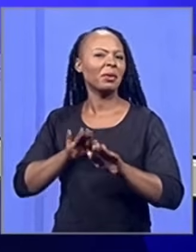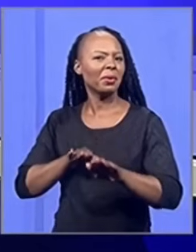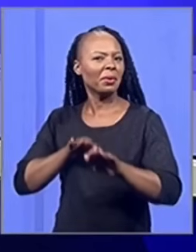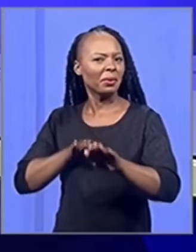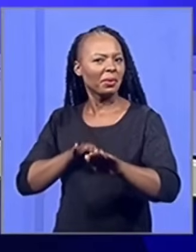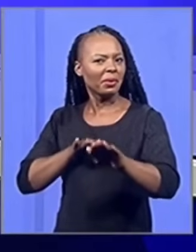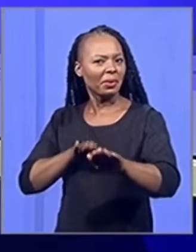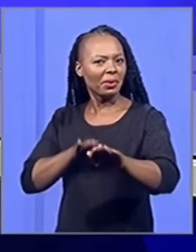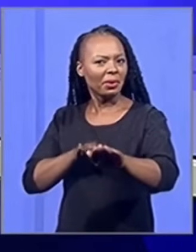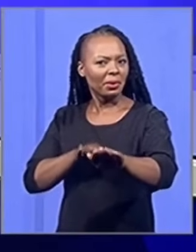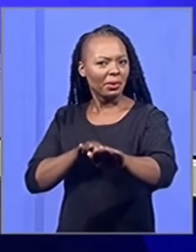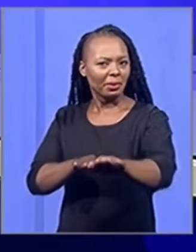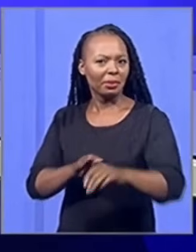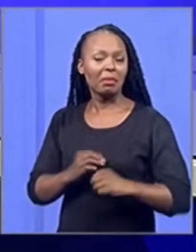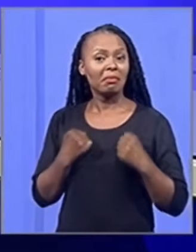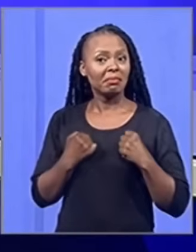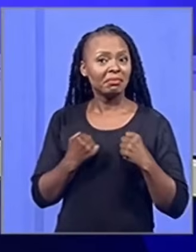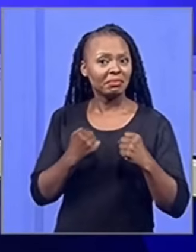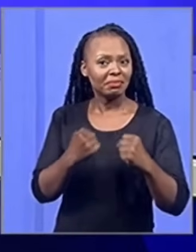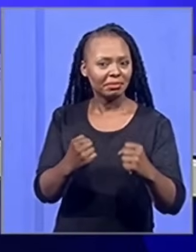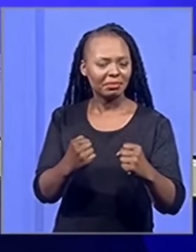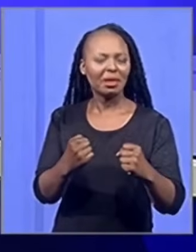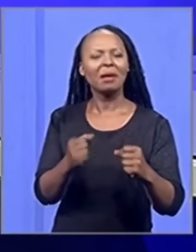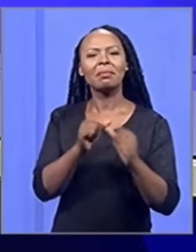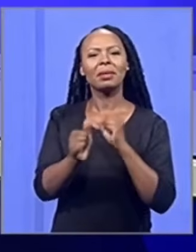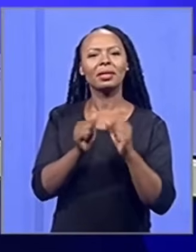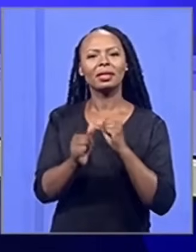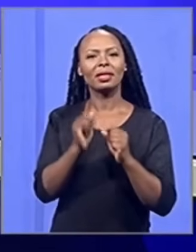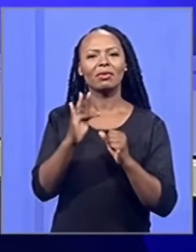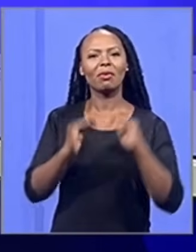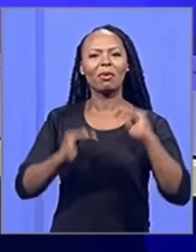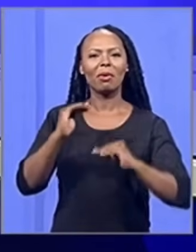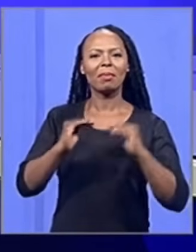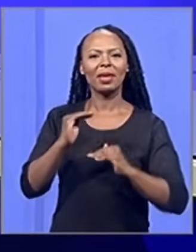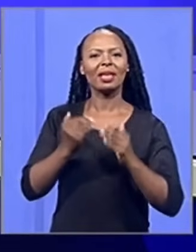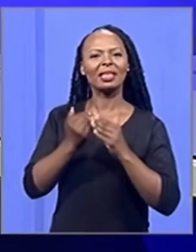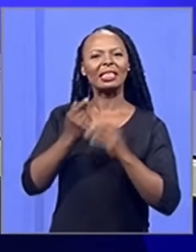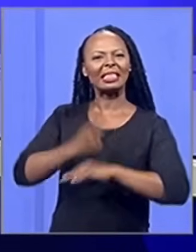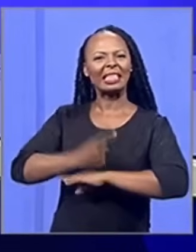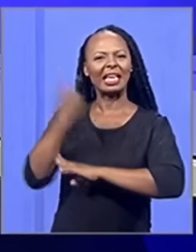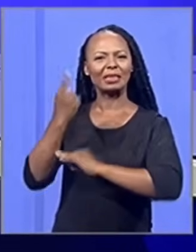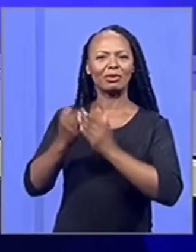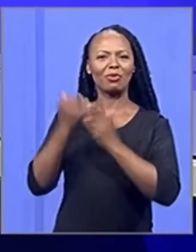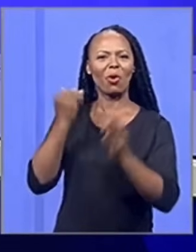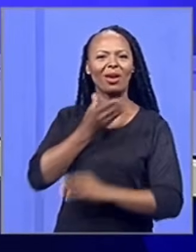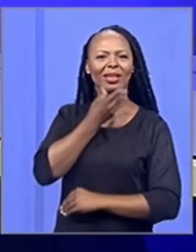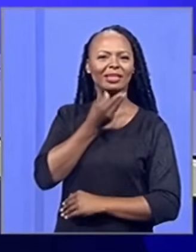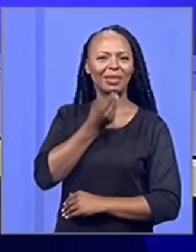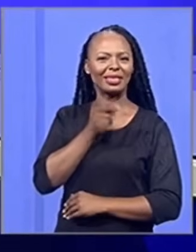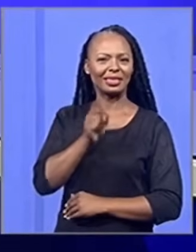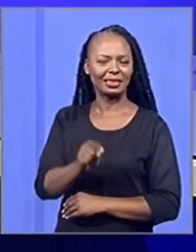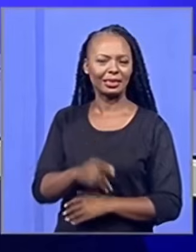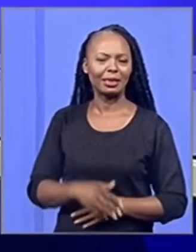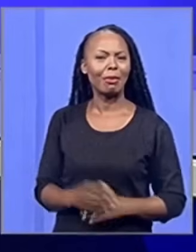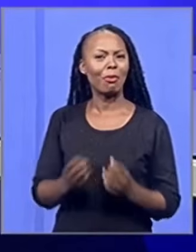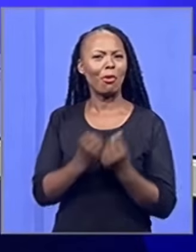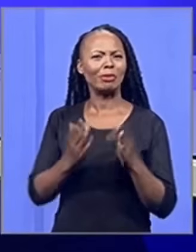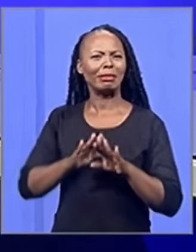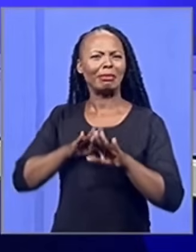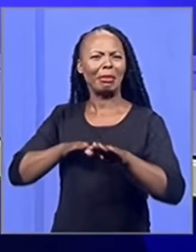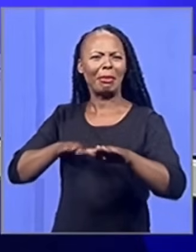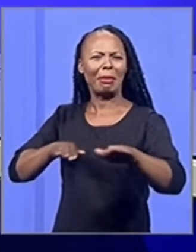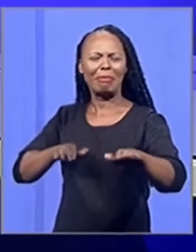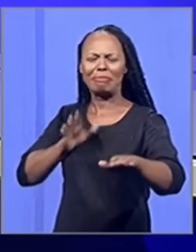ya dijanaga e wetse tlase fa e bapisiwa le malatsi a le mmalwa pele ga Keresemose mo go neng go bonwa dipalopalo tse di